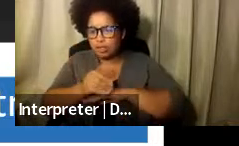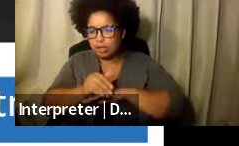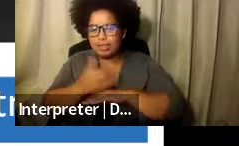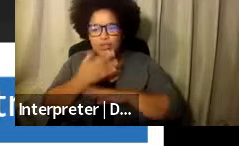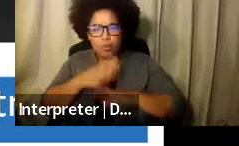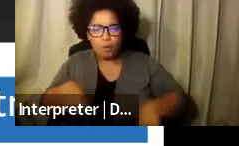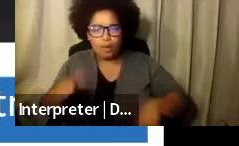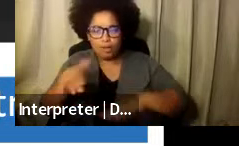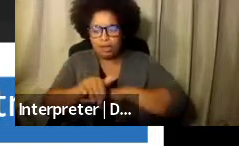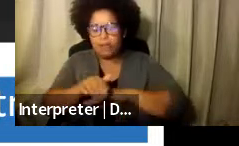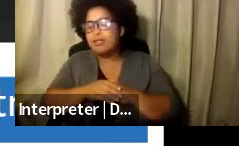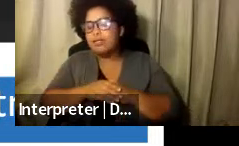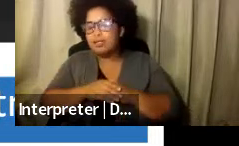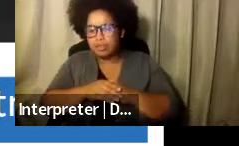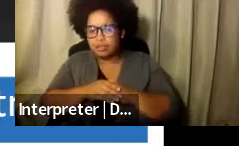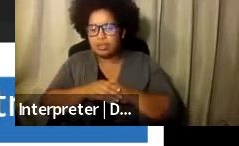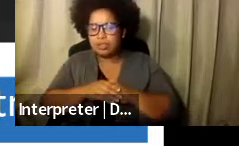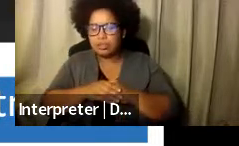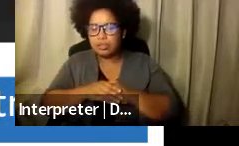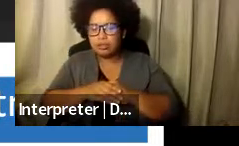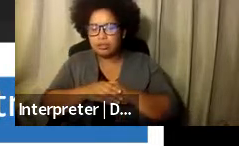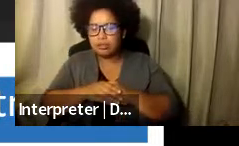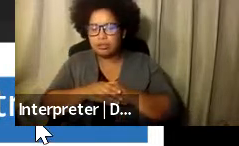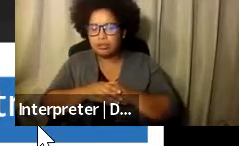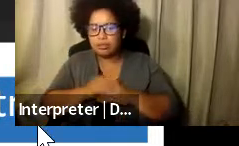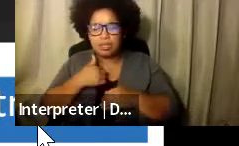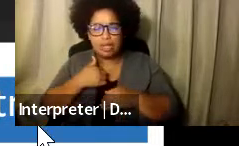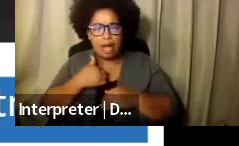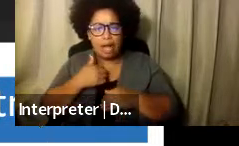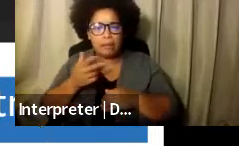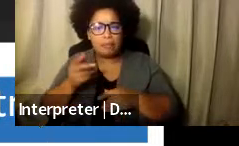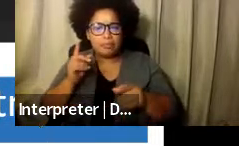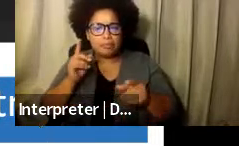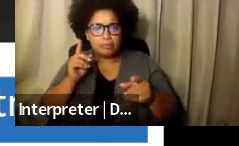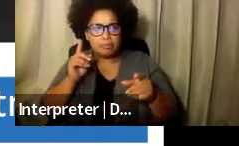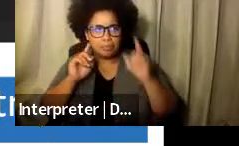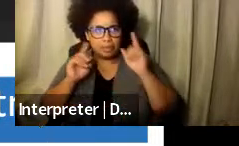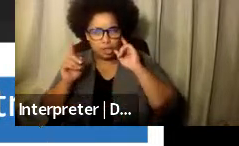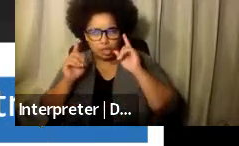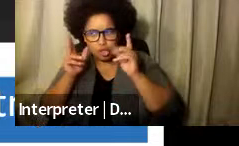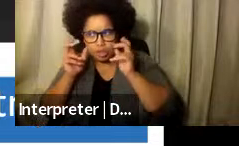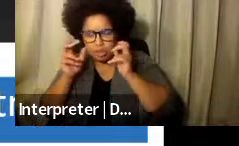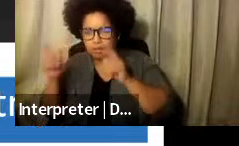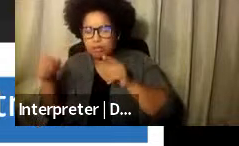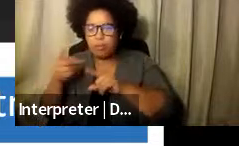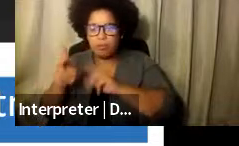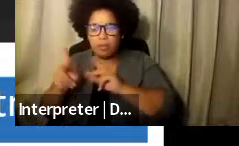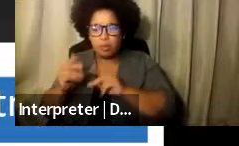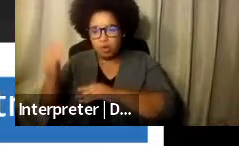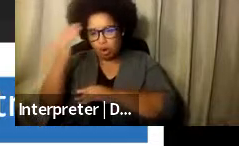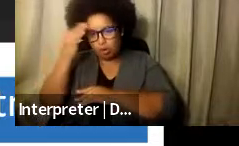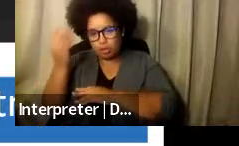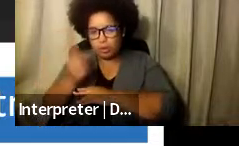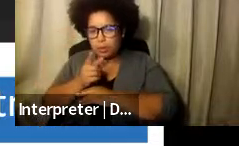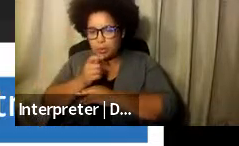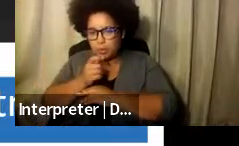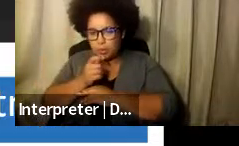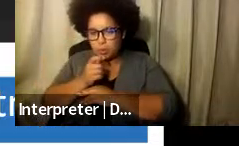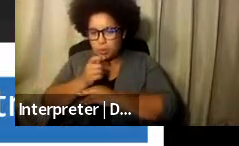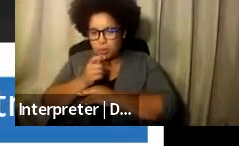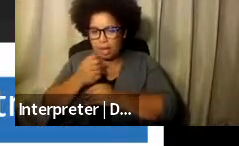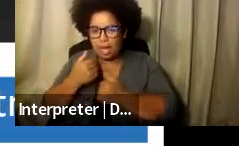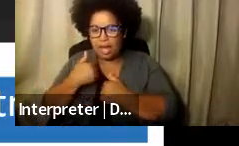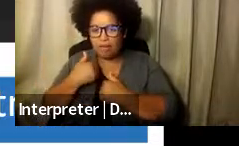night. So I'm hearing from a lot of people who know somebody who had a